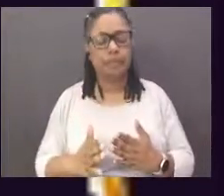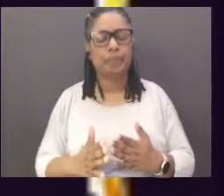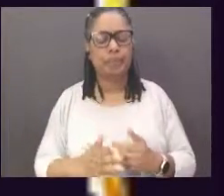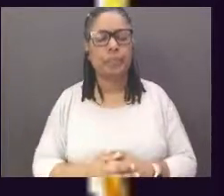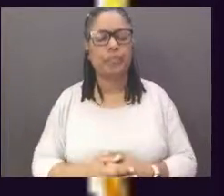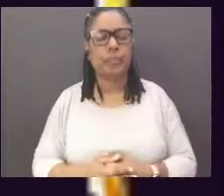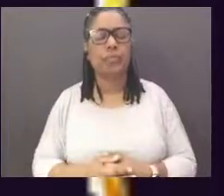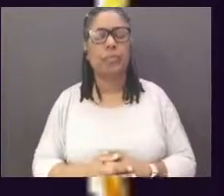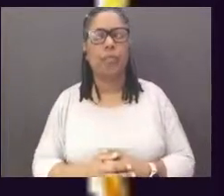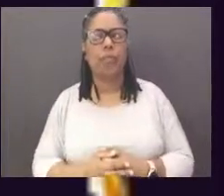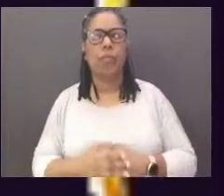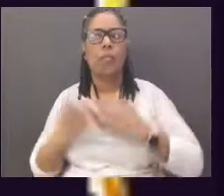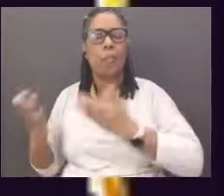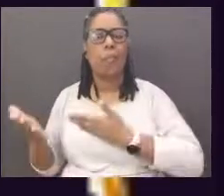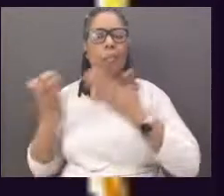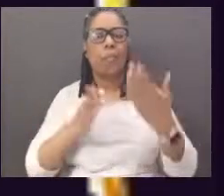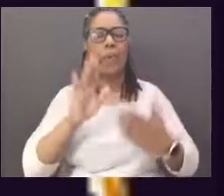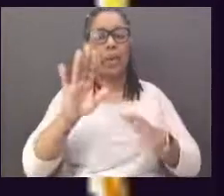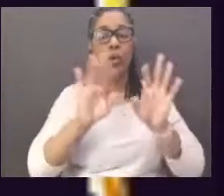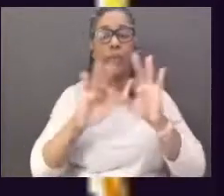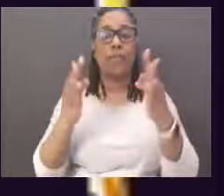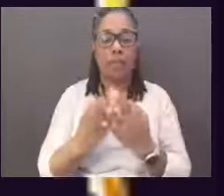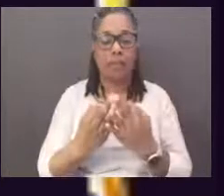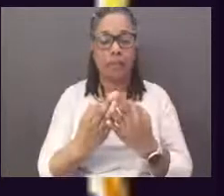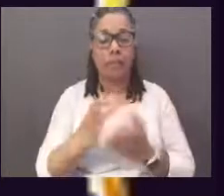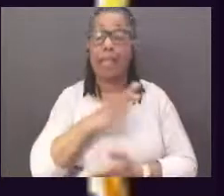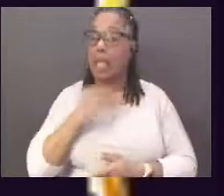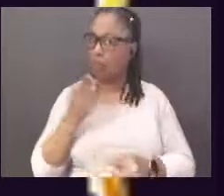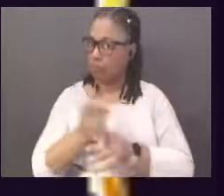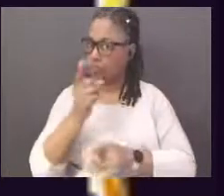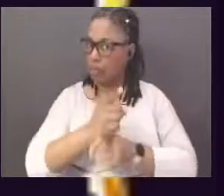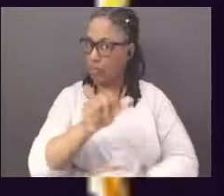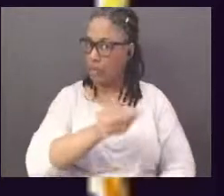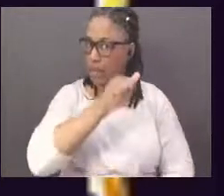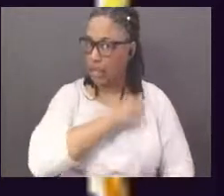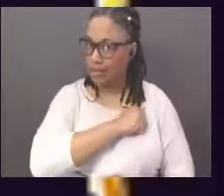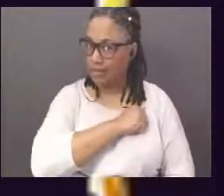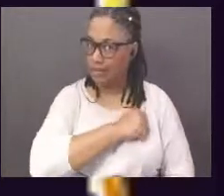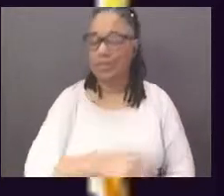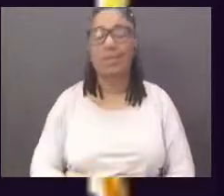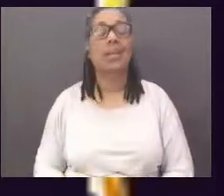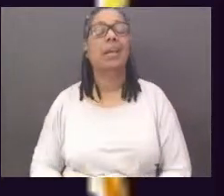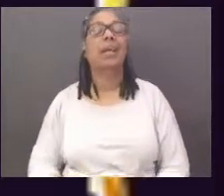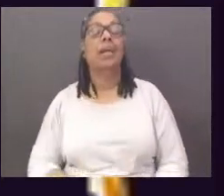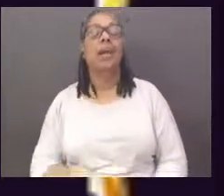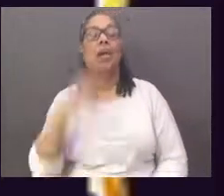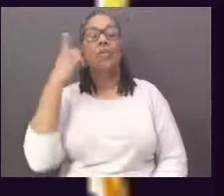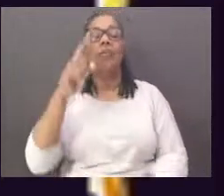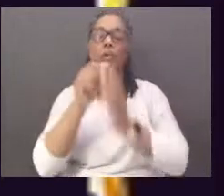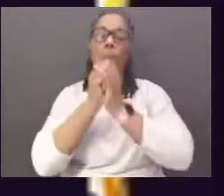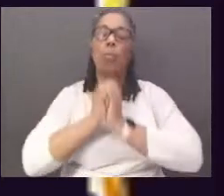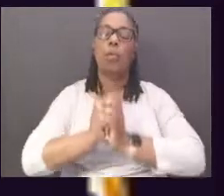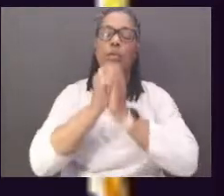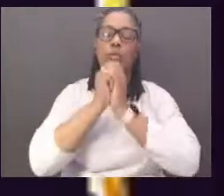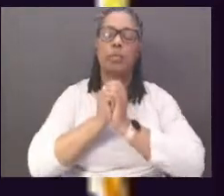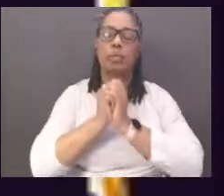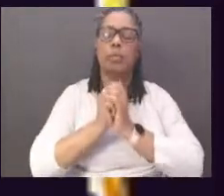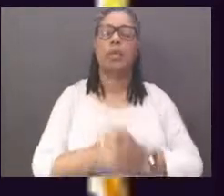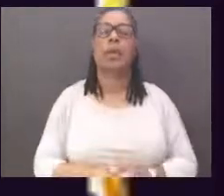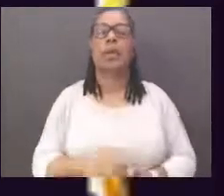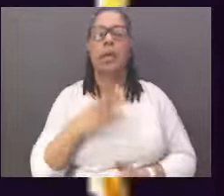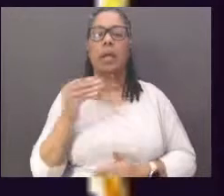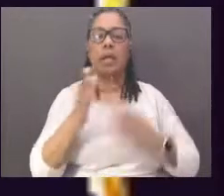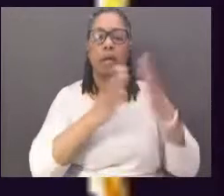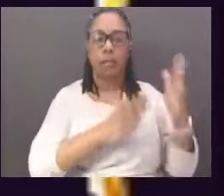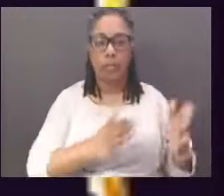appropriate attitude and a spirit of worship, and that you might prepare as well to consecrate ourselves as we are